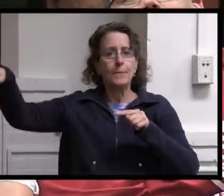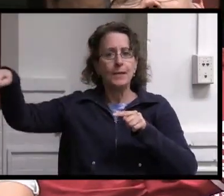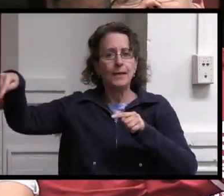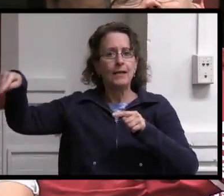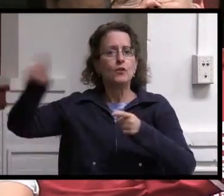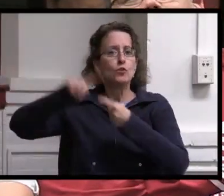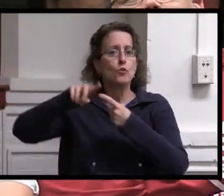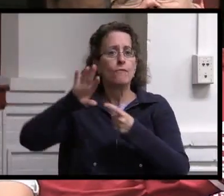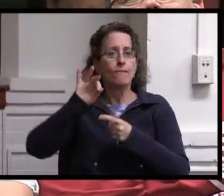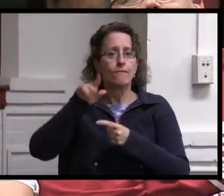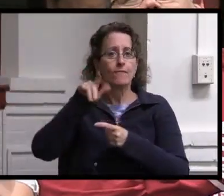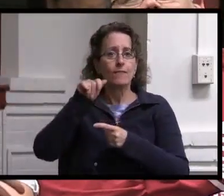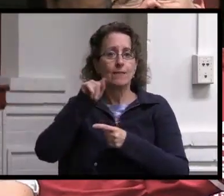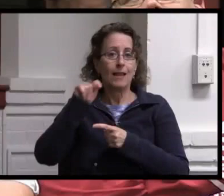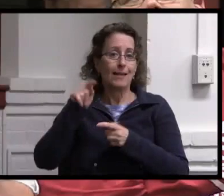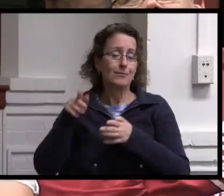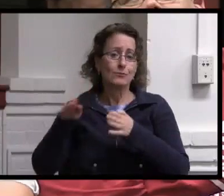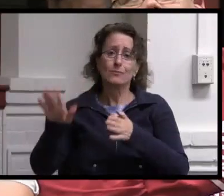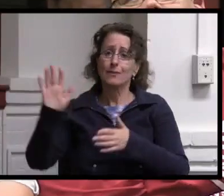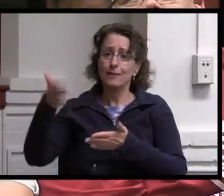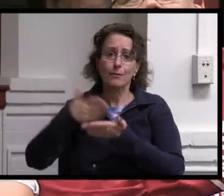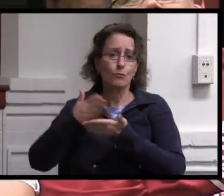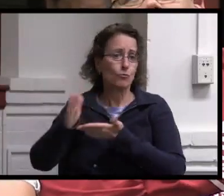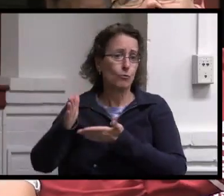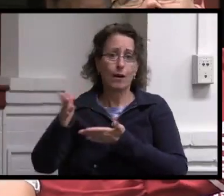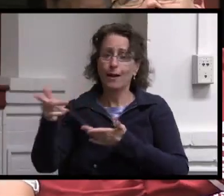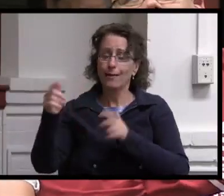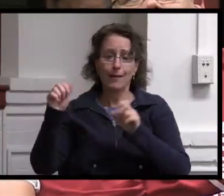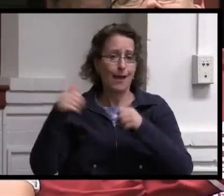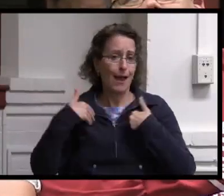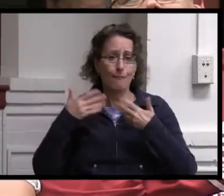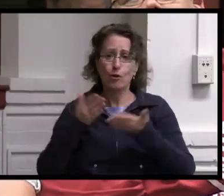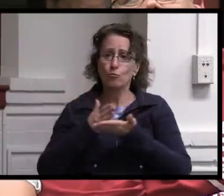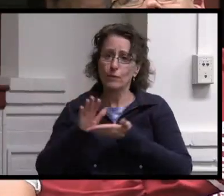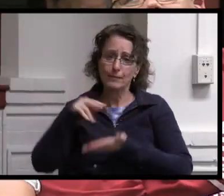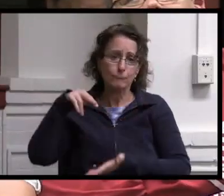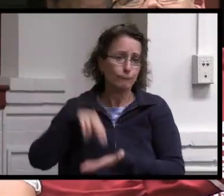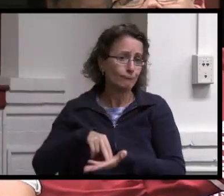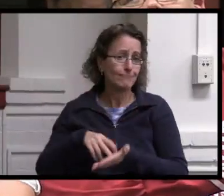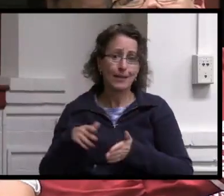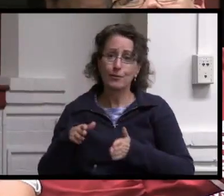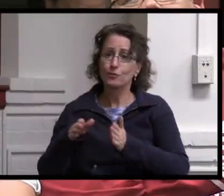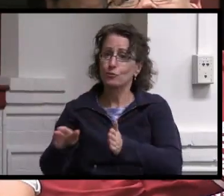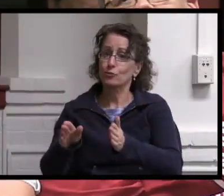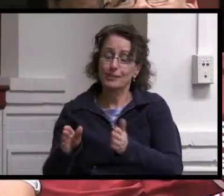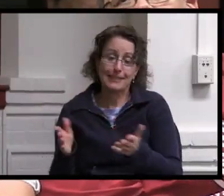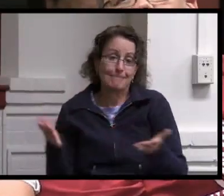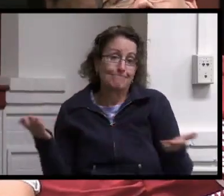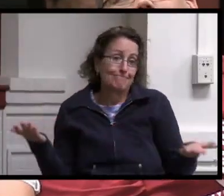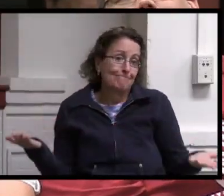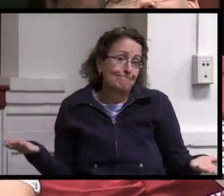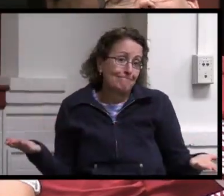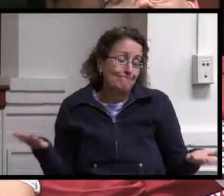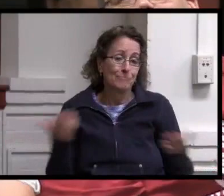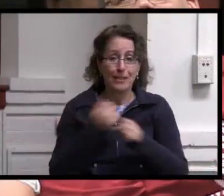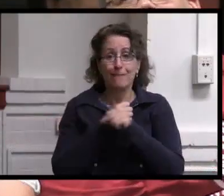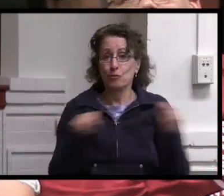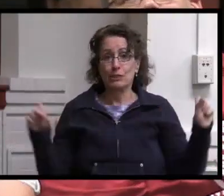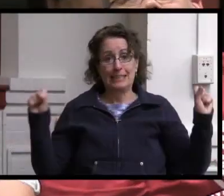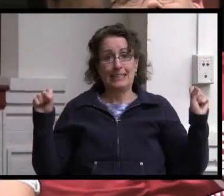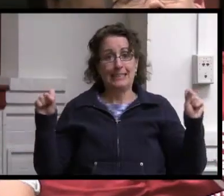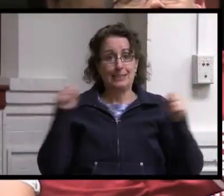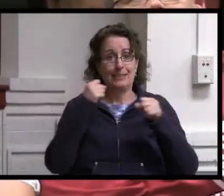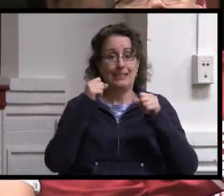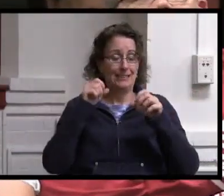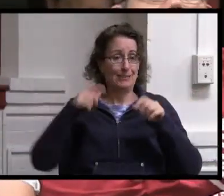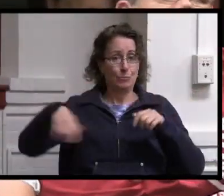street. This is one of the problems that we face in a free society. And I really just